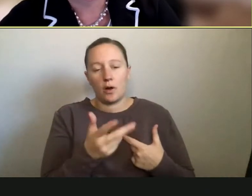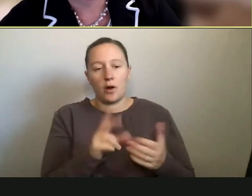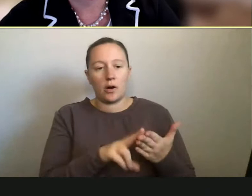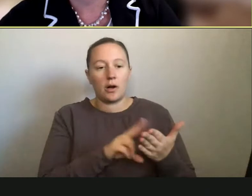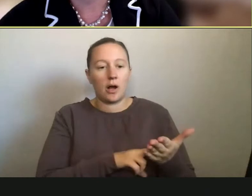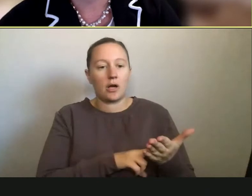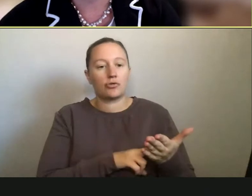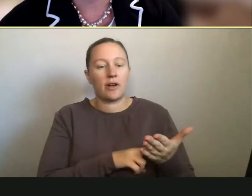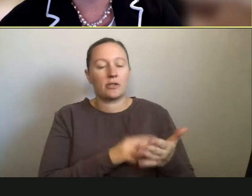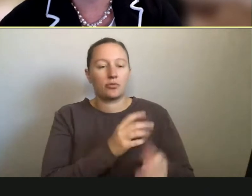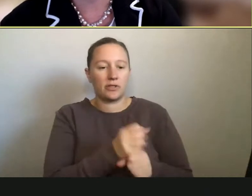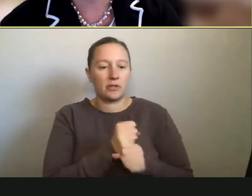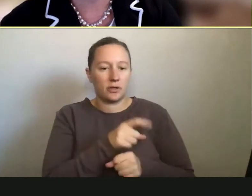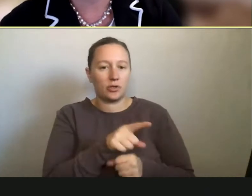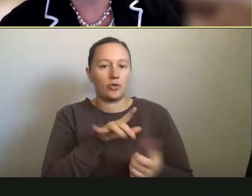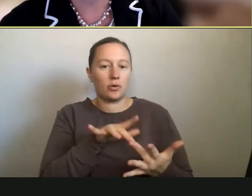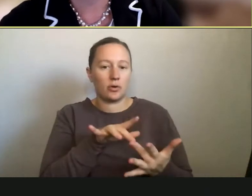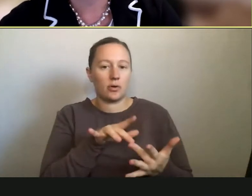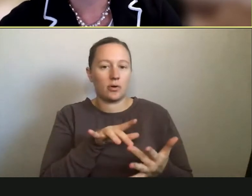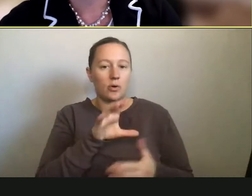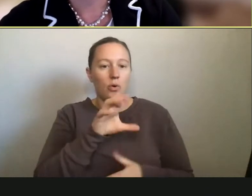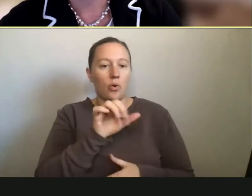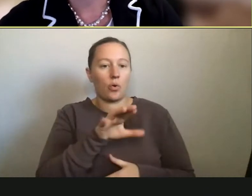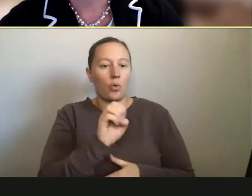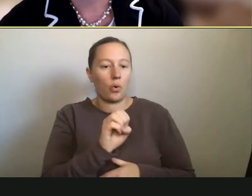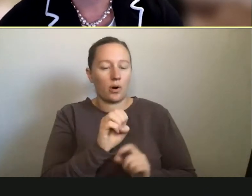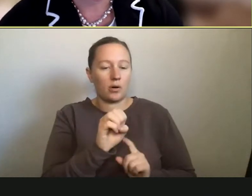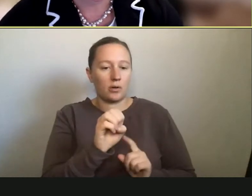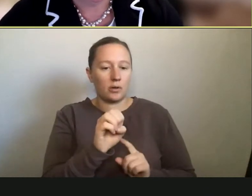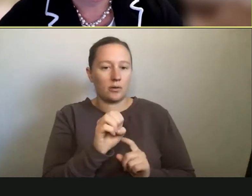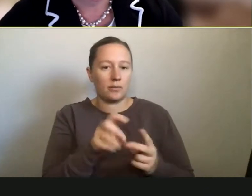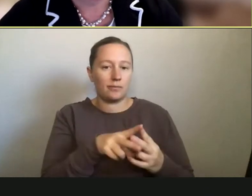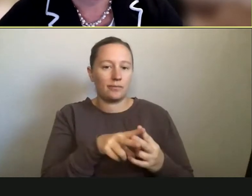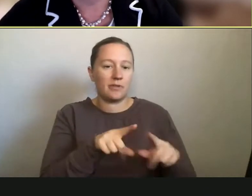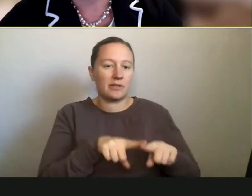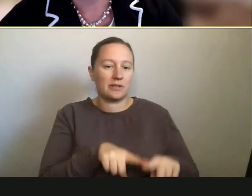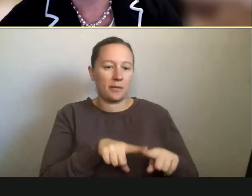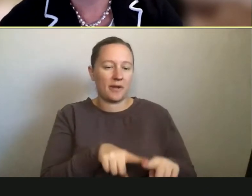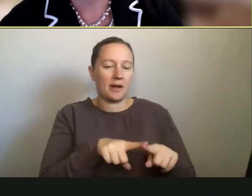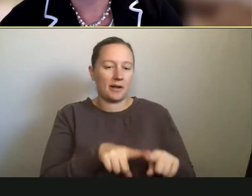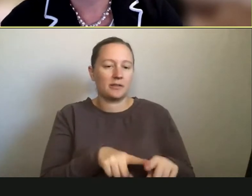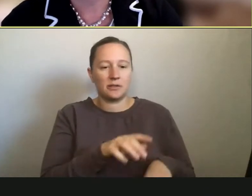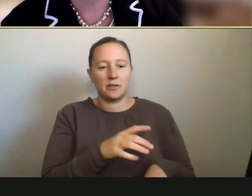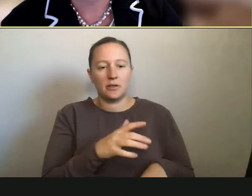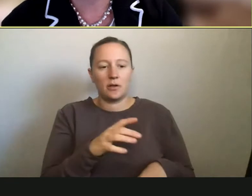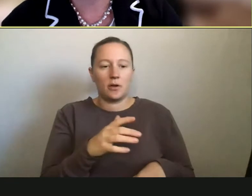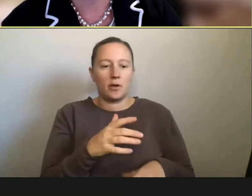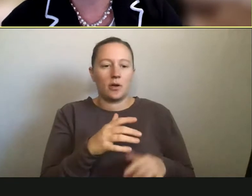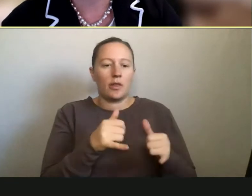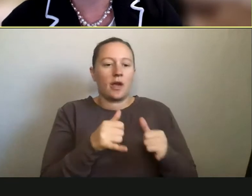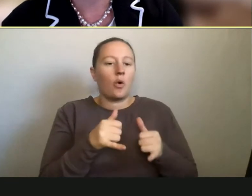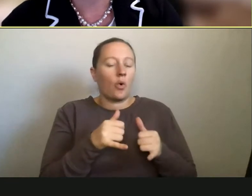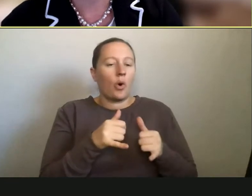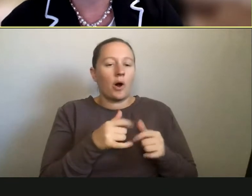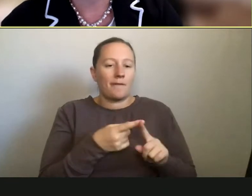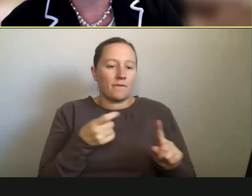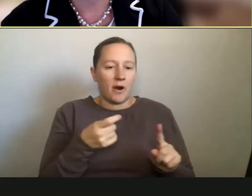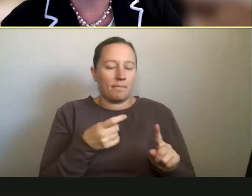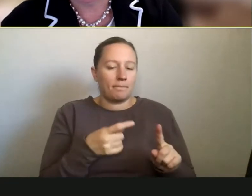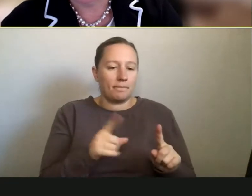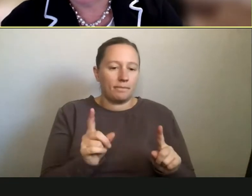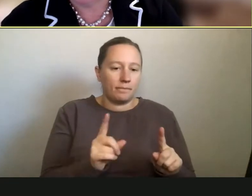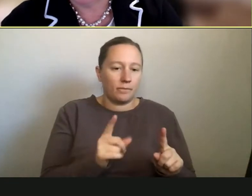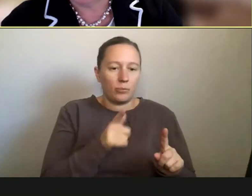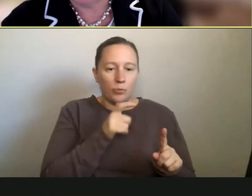contract recipient, you would contact your core. So it just depends on, the award mechanism. And